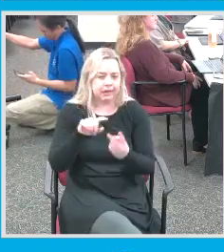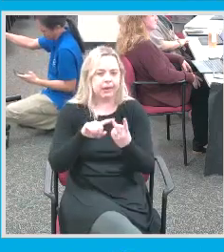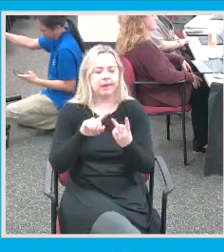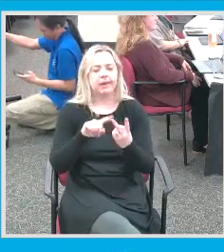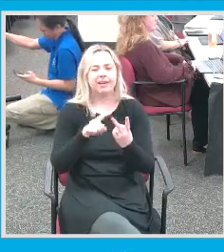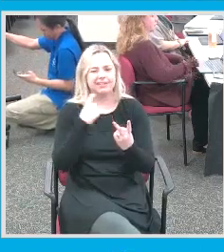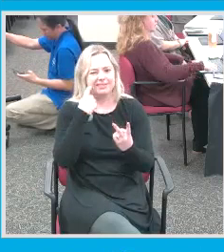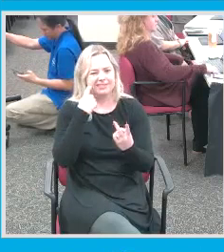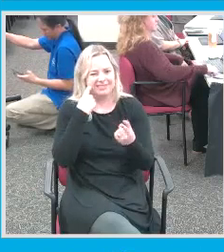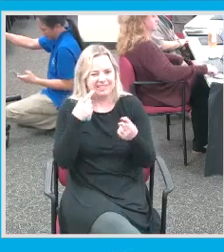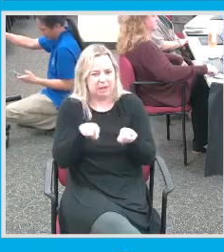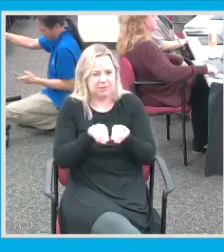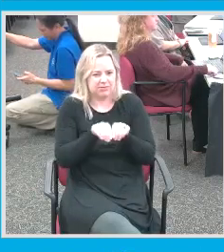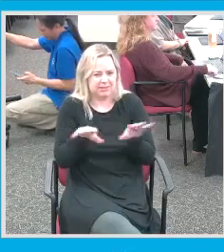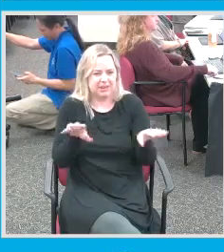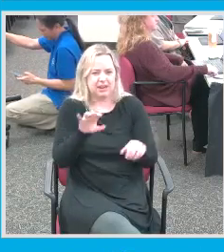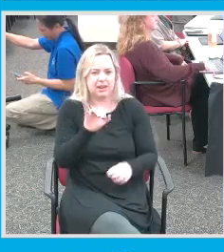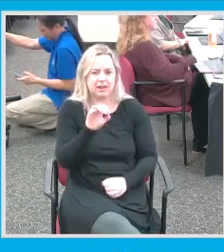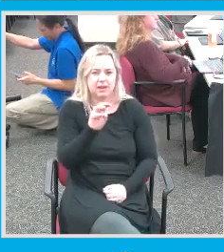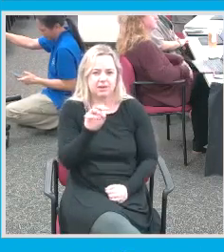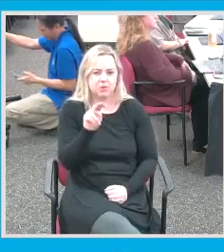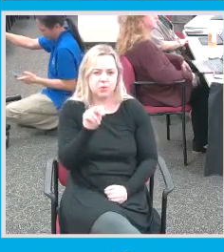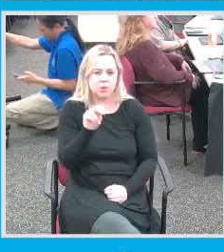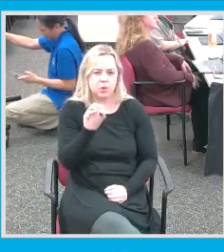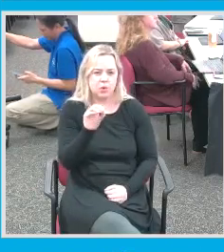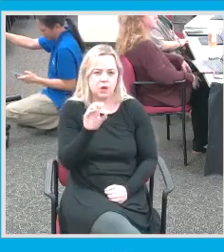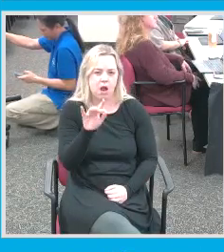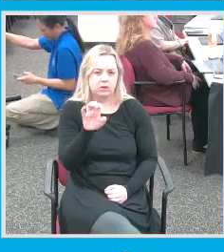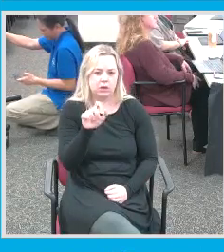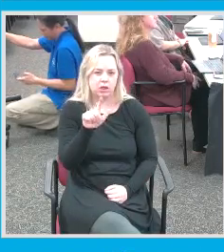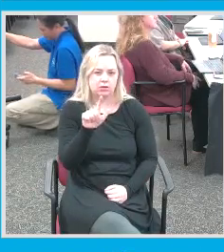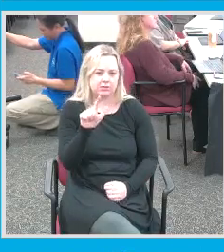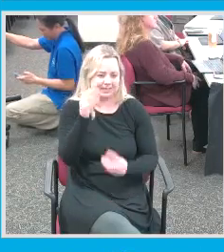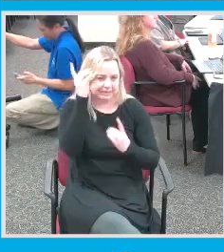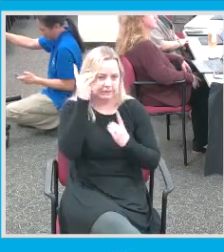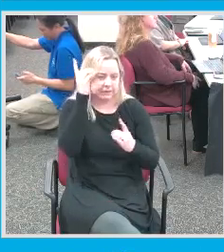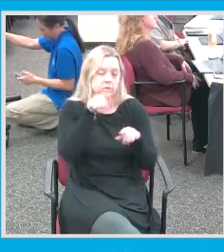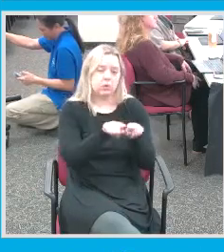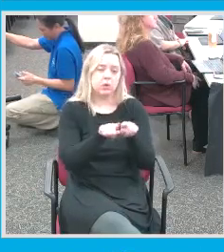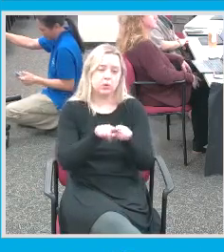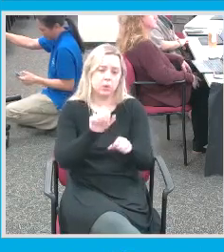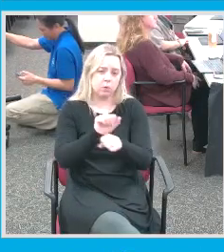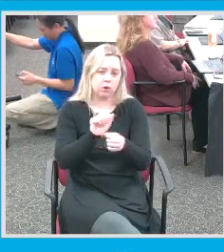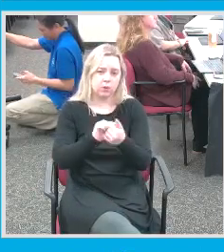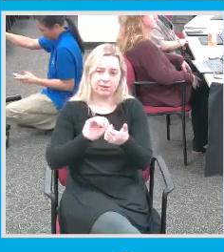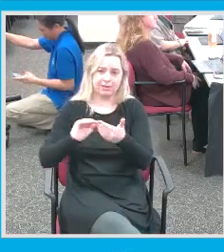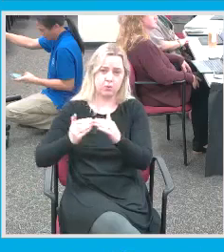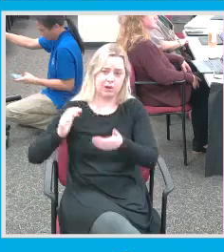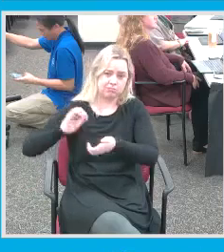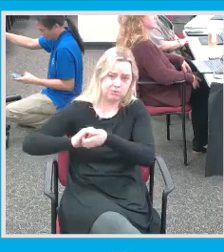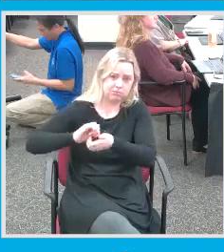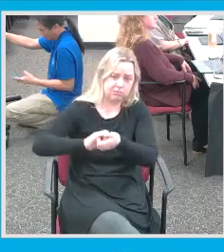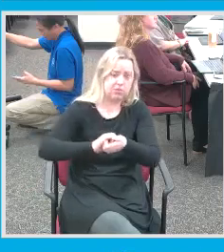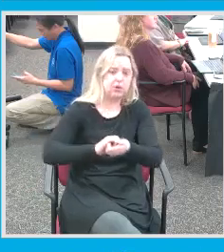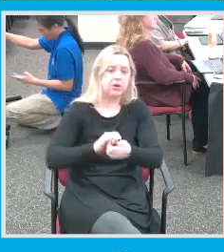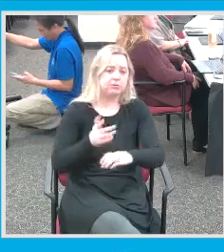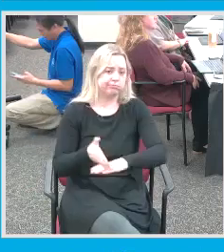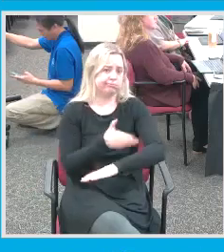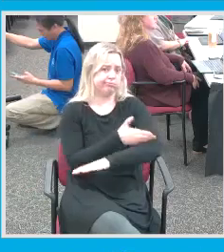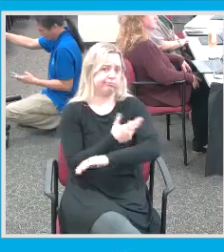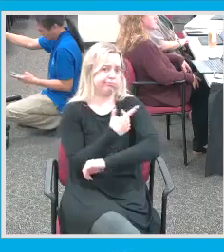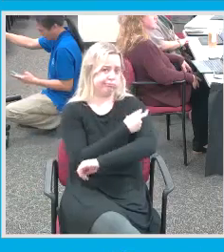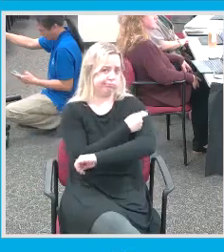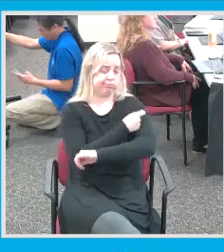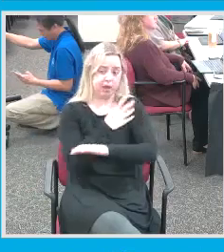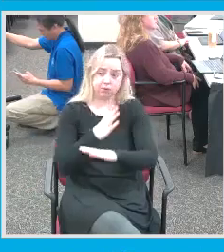invasive pneumococcal disease. We do a lot of work in our community with partners to increase vaccination rates and decrease barriers to care.